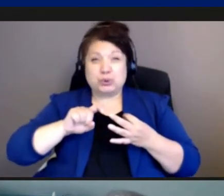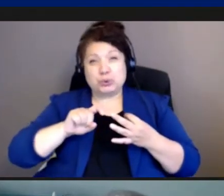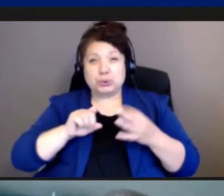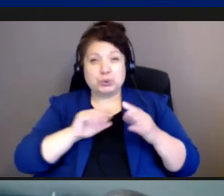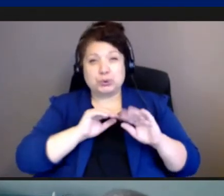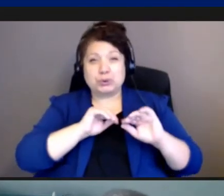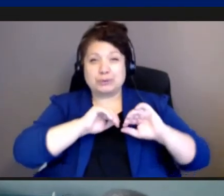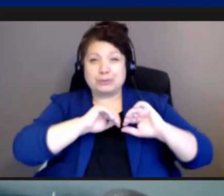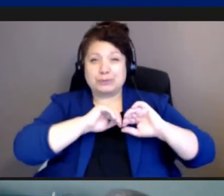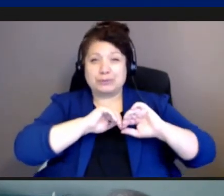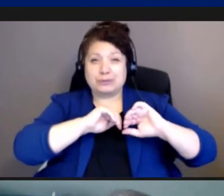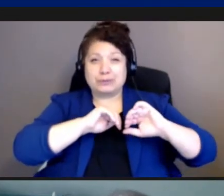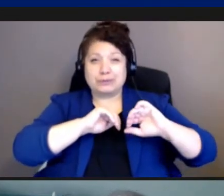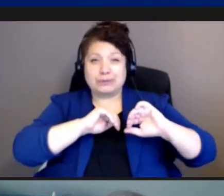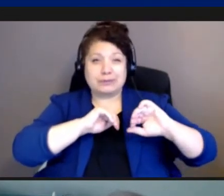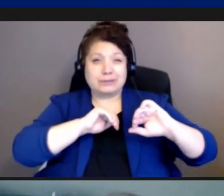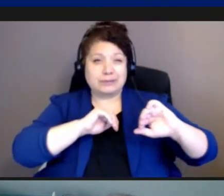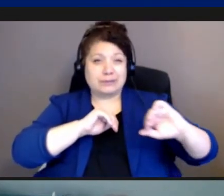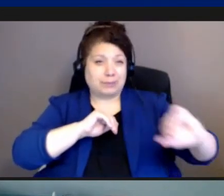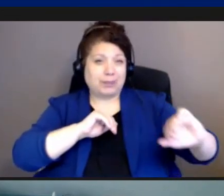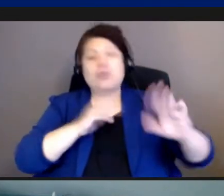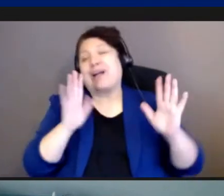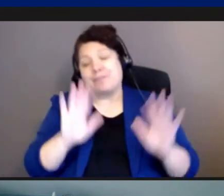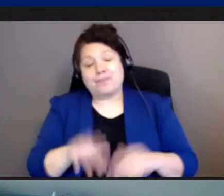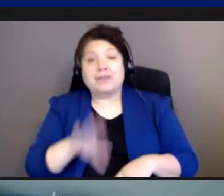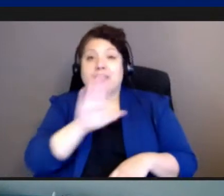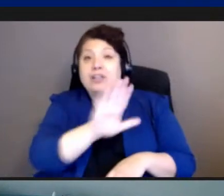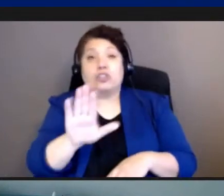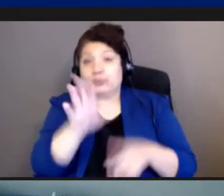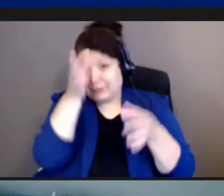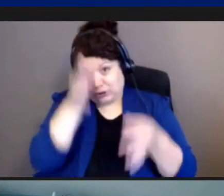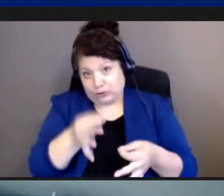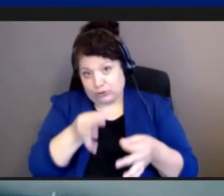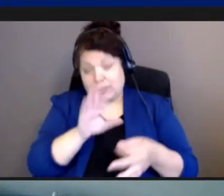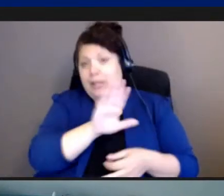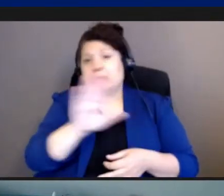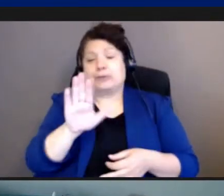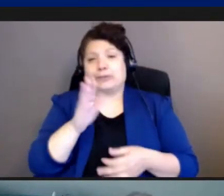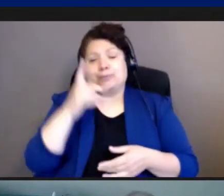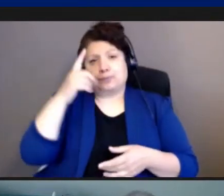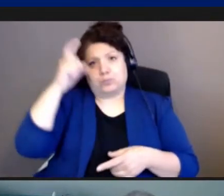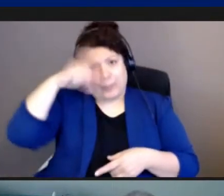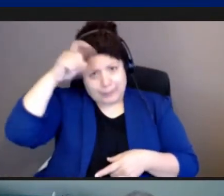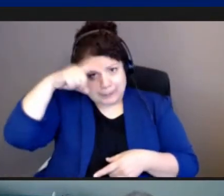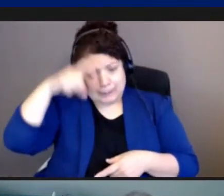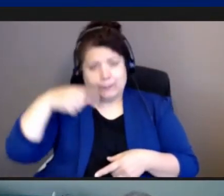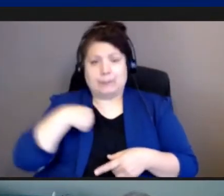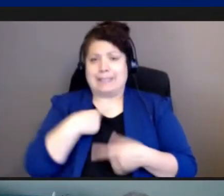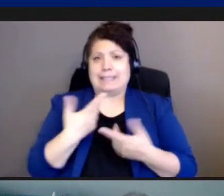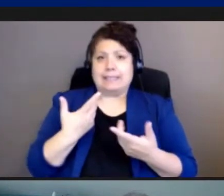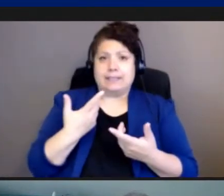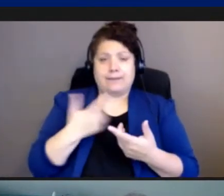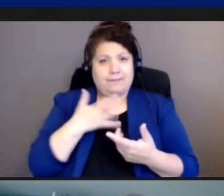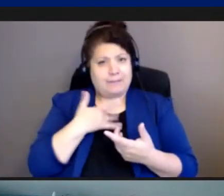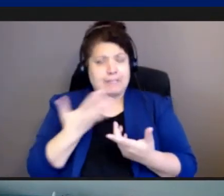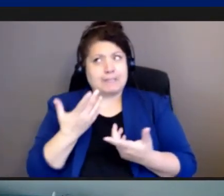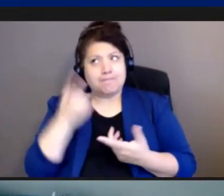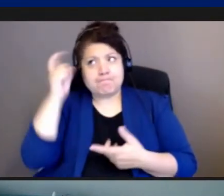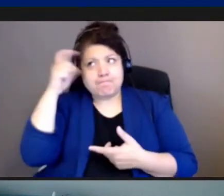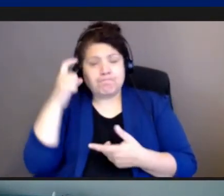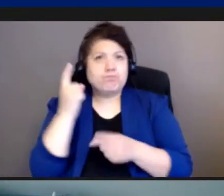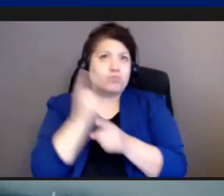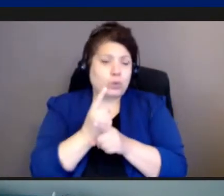would be is that individual decisions are going to have to be made here, I think, in terms of what makes sense for each